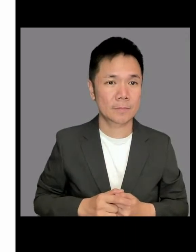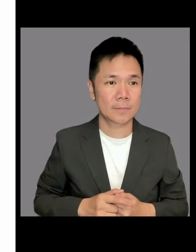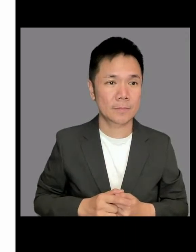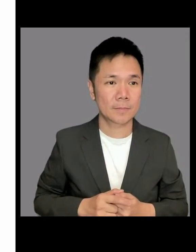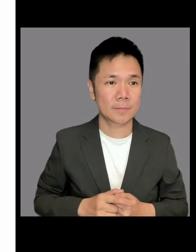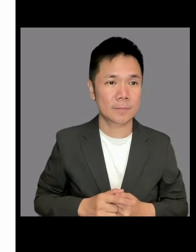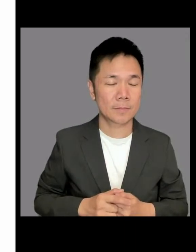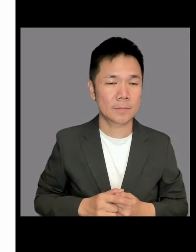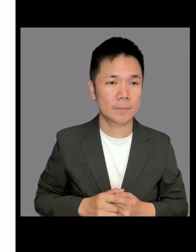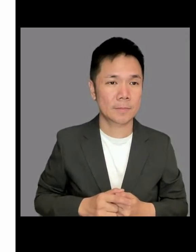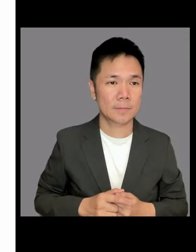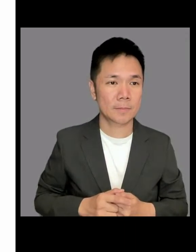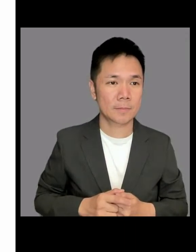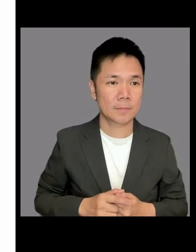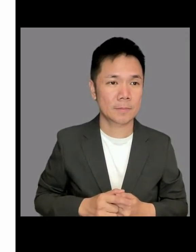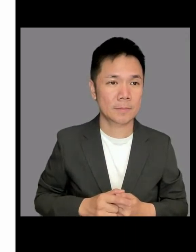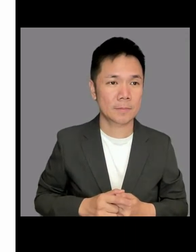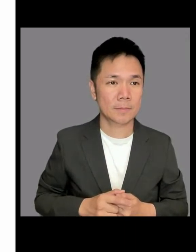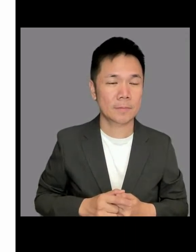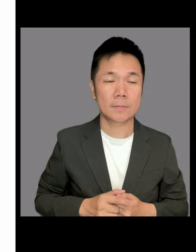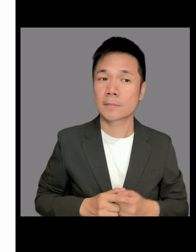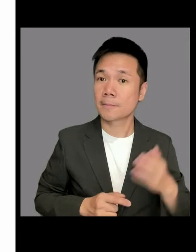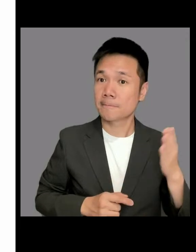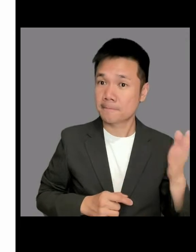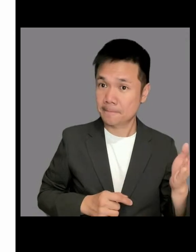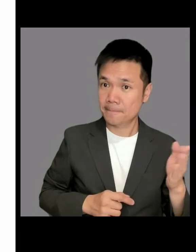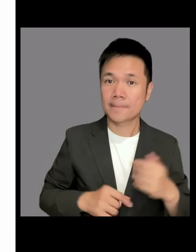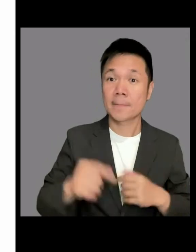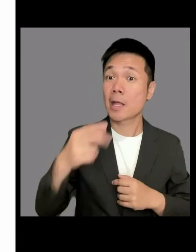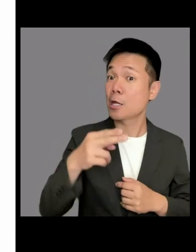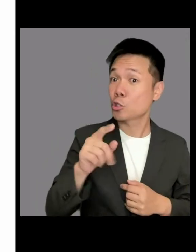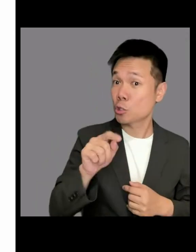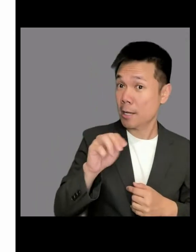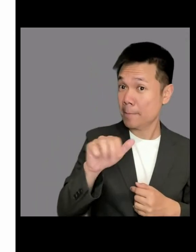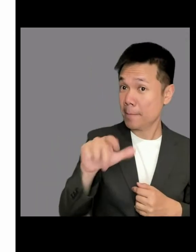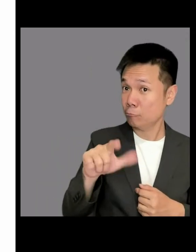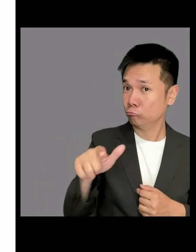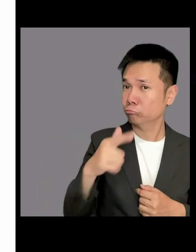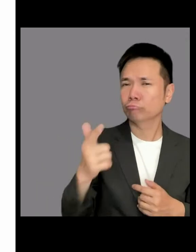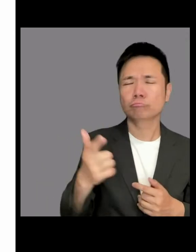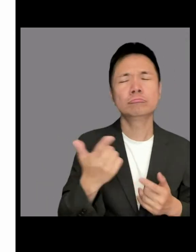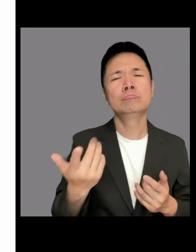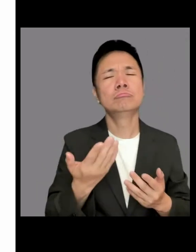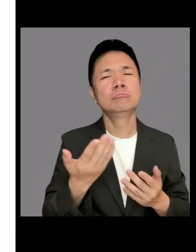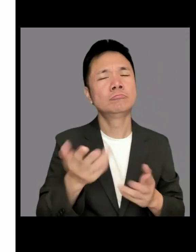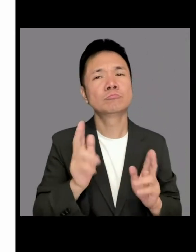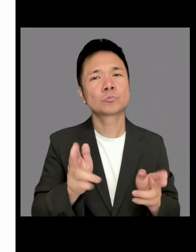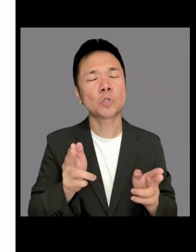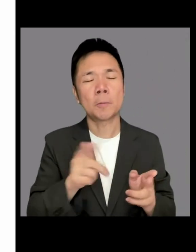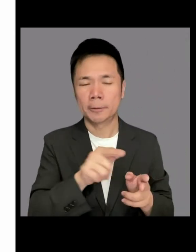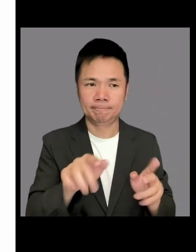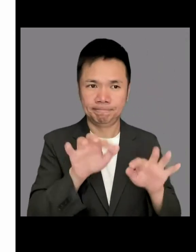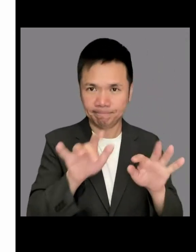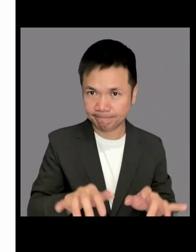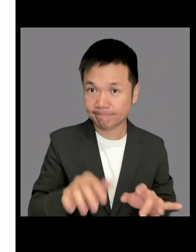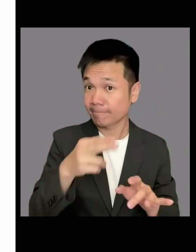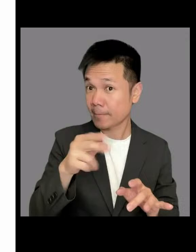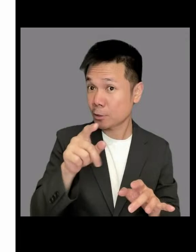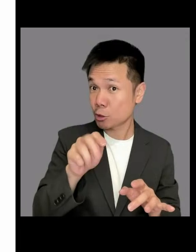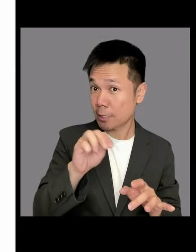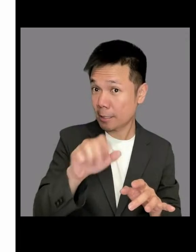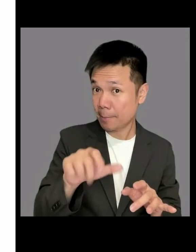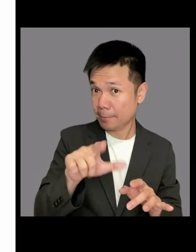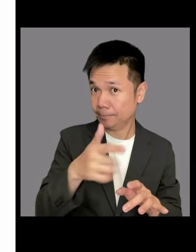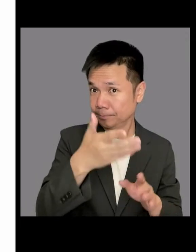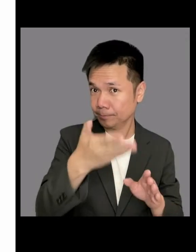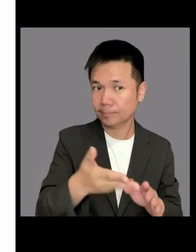So HTML is one of the main languages used on the web. It was developed by WHATWG and W3C,